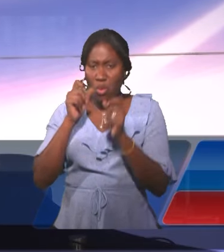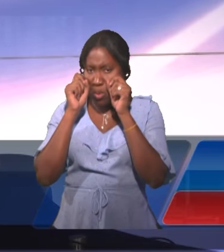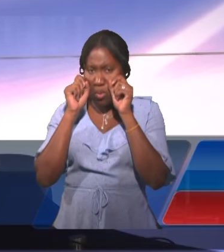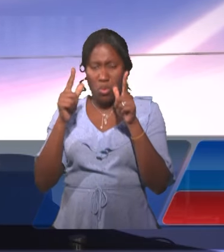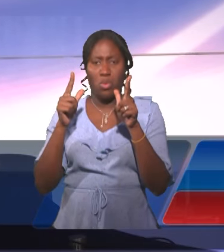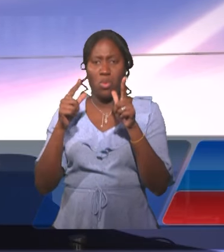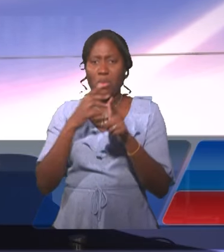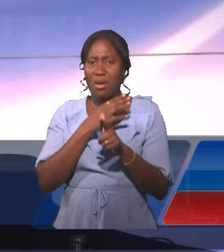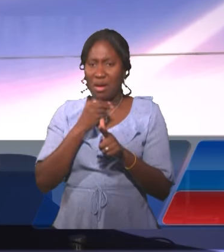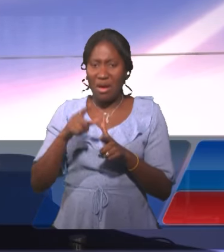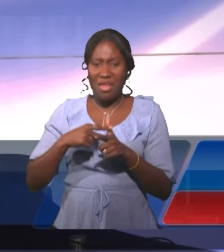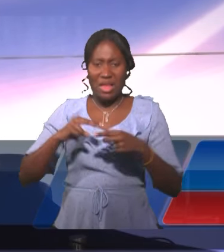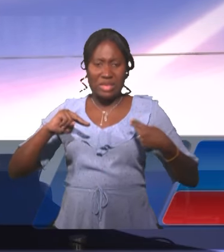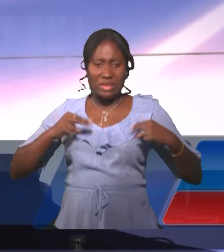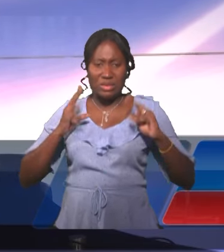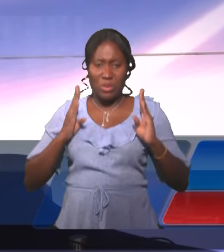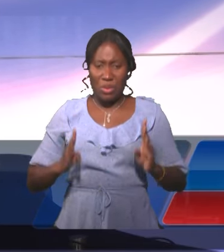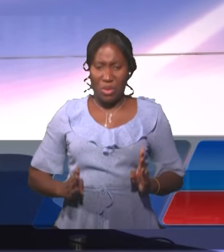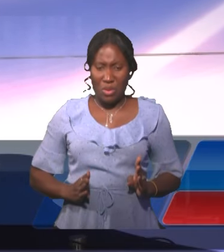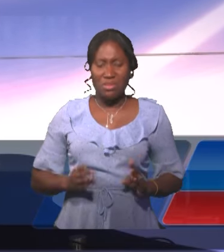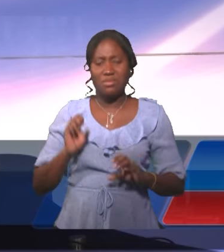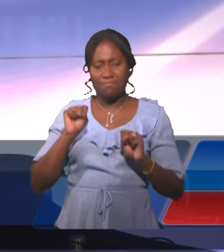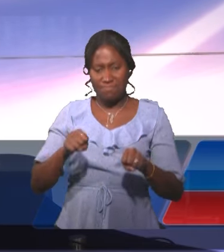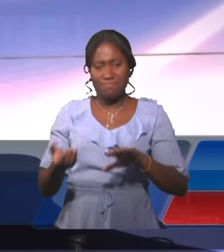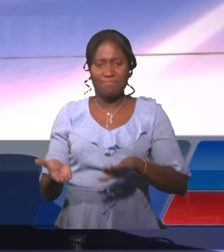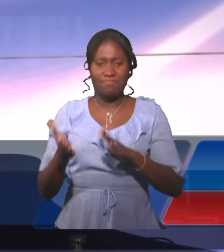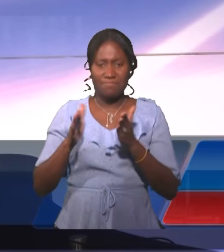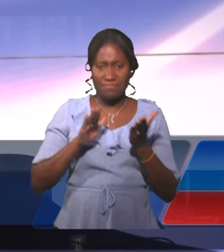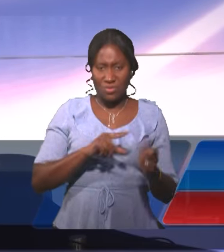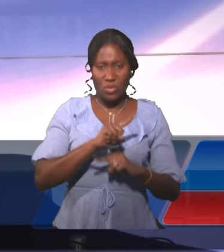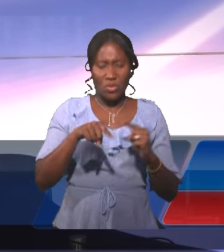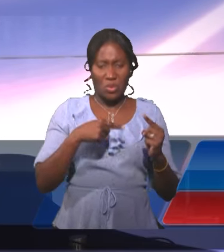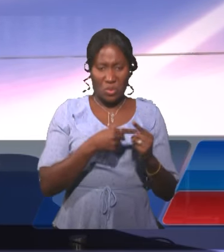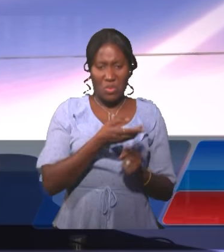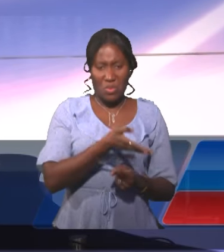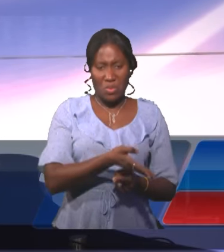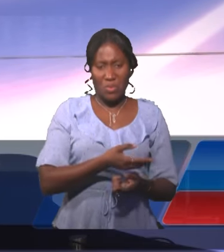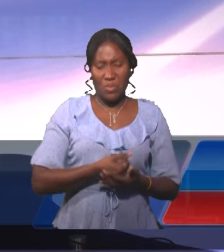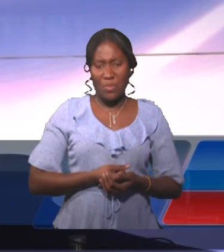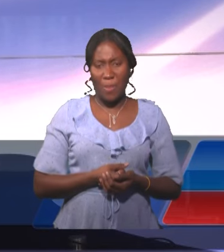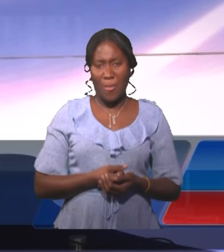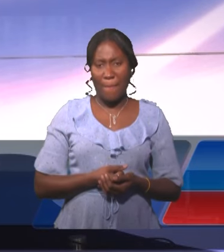with several injuries about her body. She was pronounced dead at the scene.